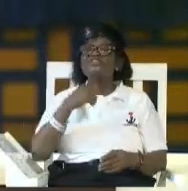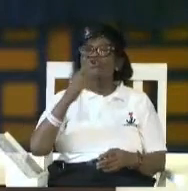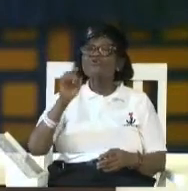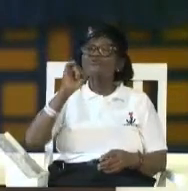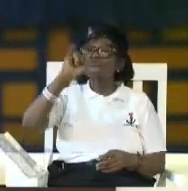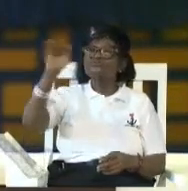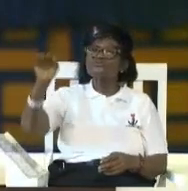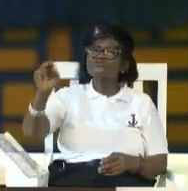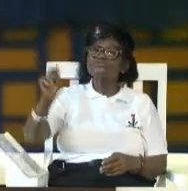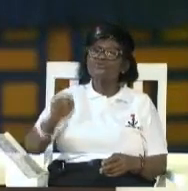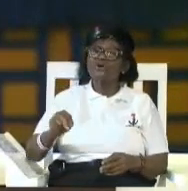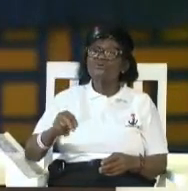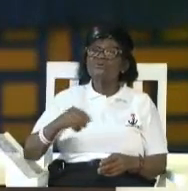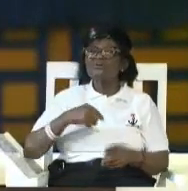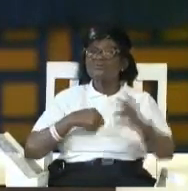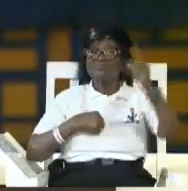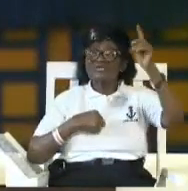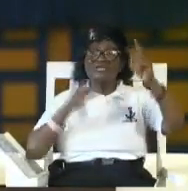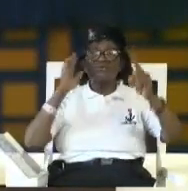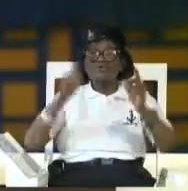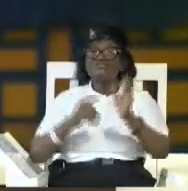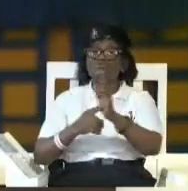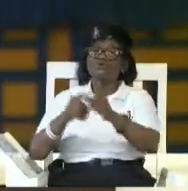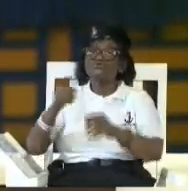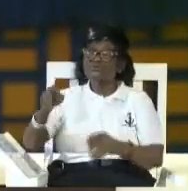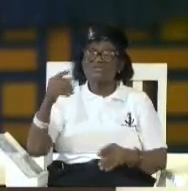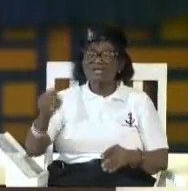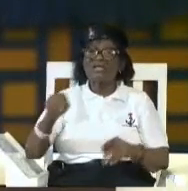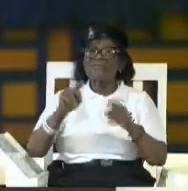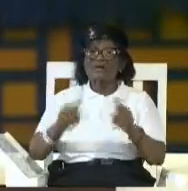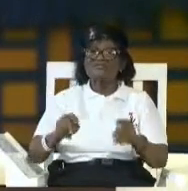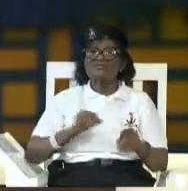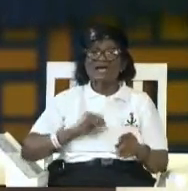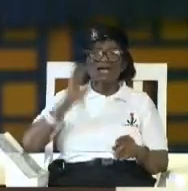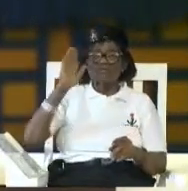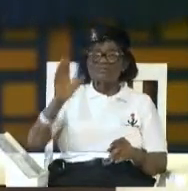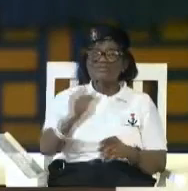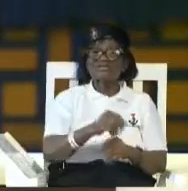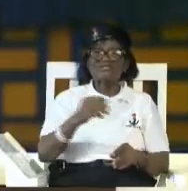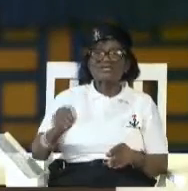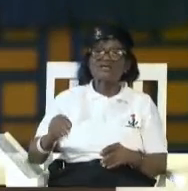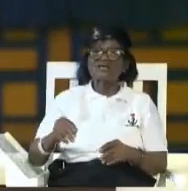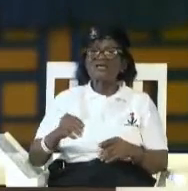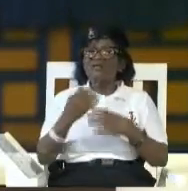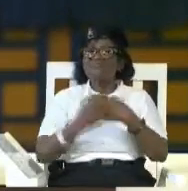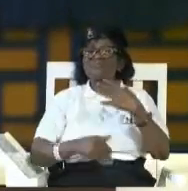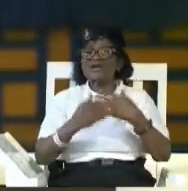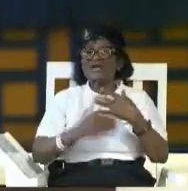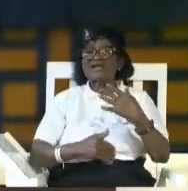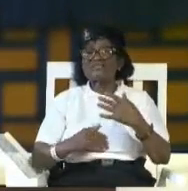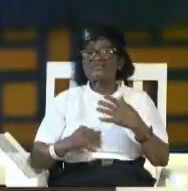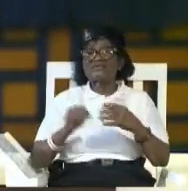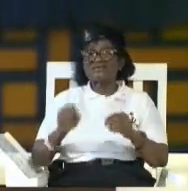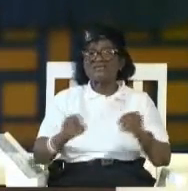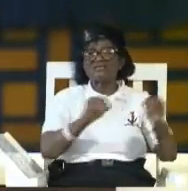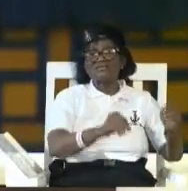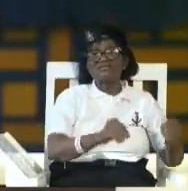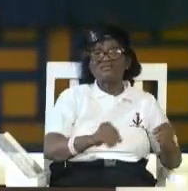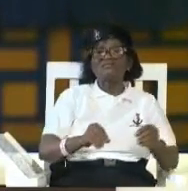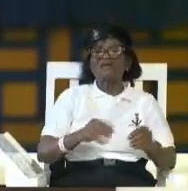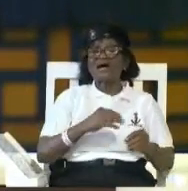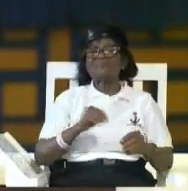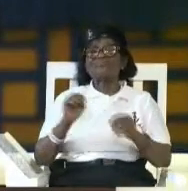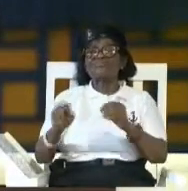show you the fellow. I will take a bit of bread, dip it in the soup, and put it in the mouth of the traitor.